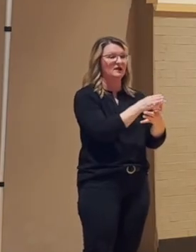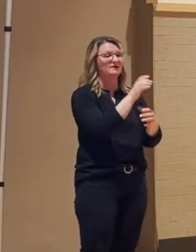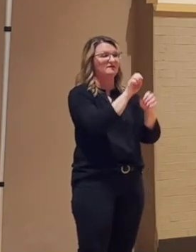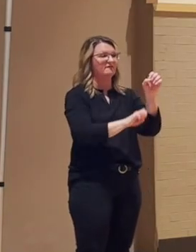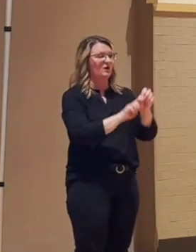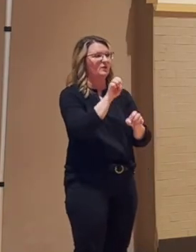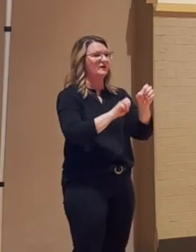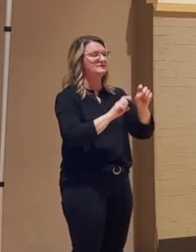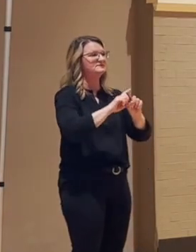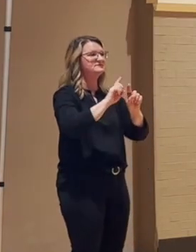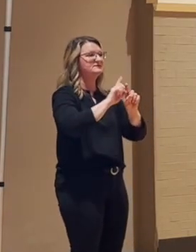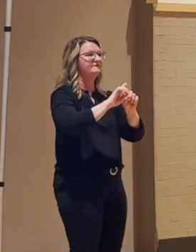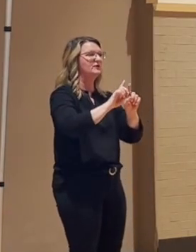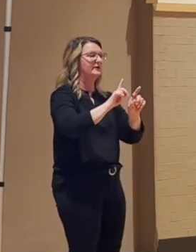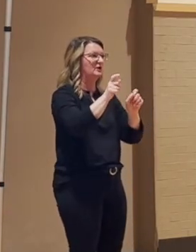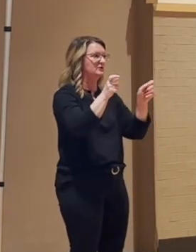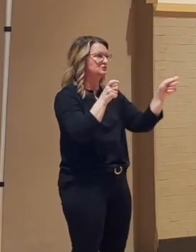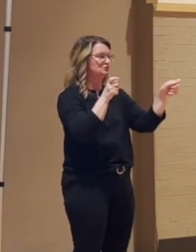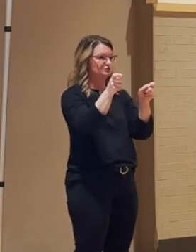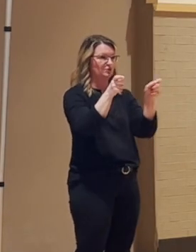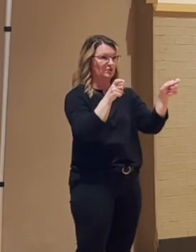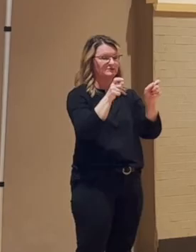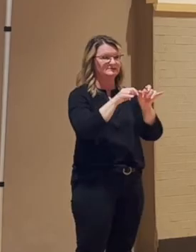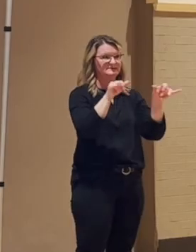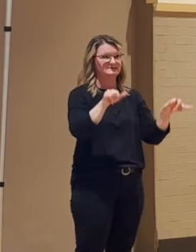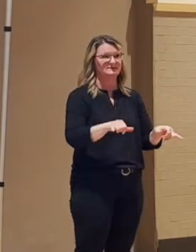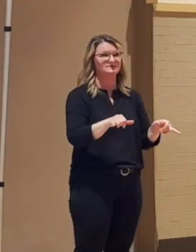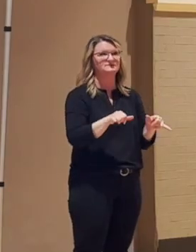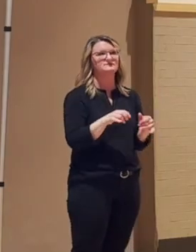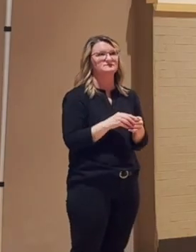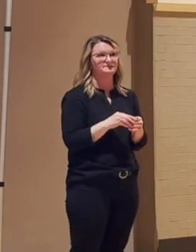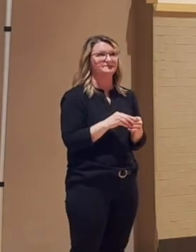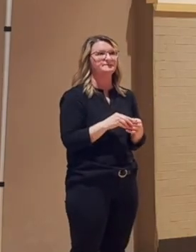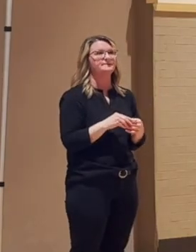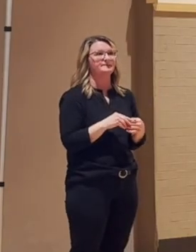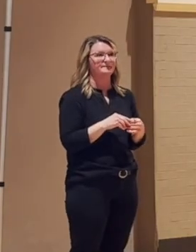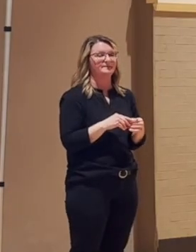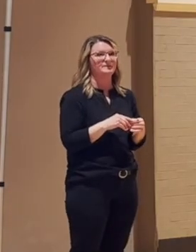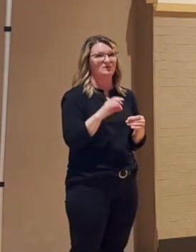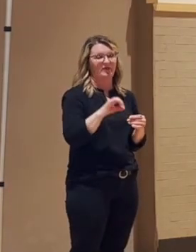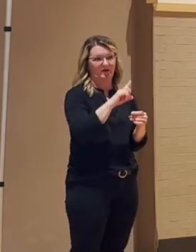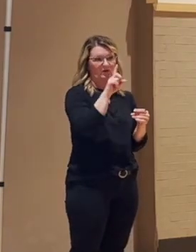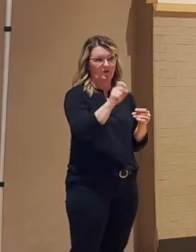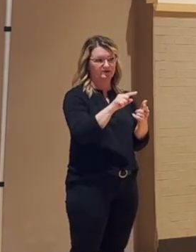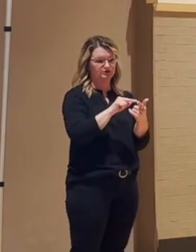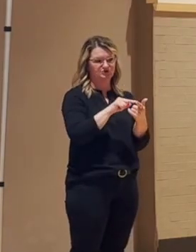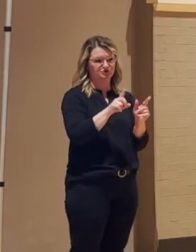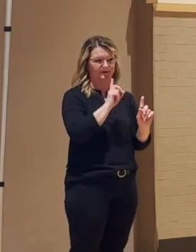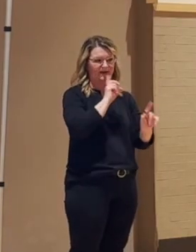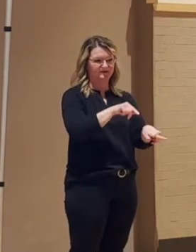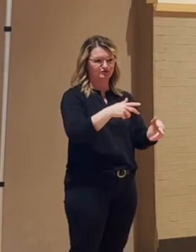different order control systems, and so that question should be taken care